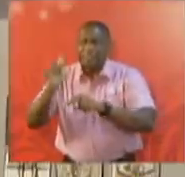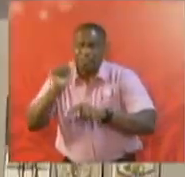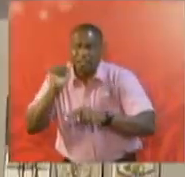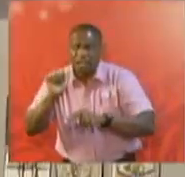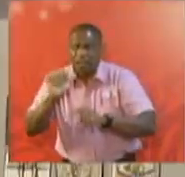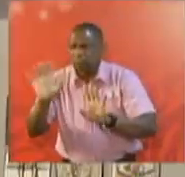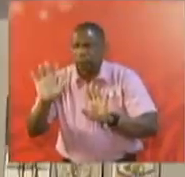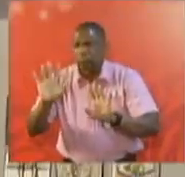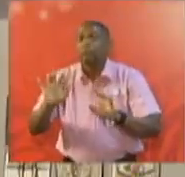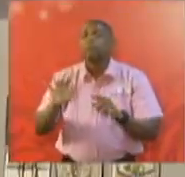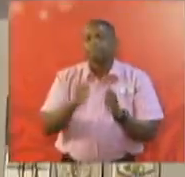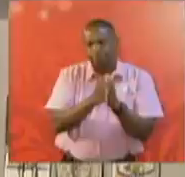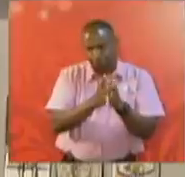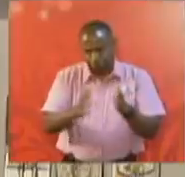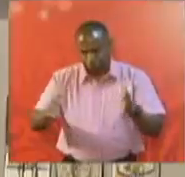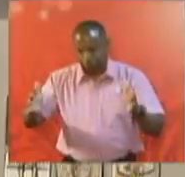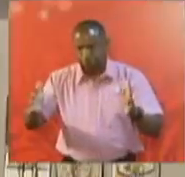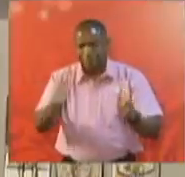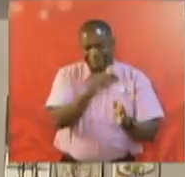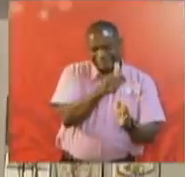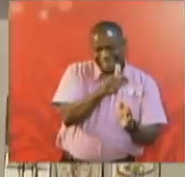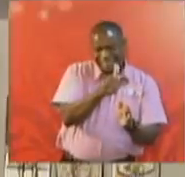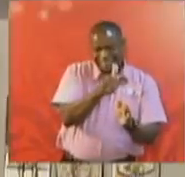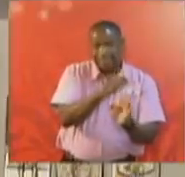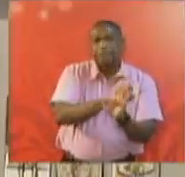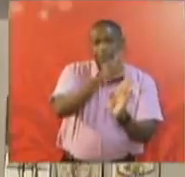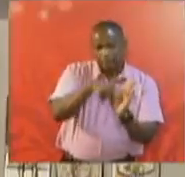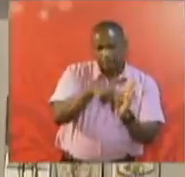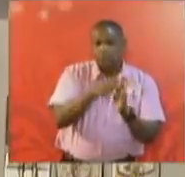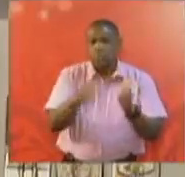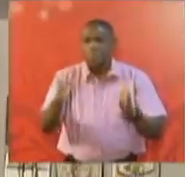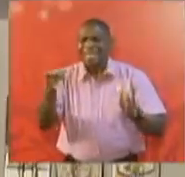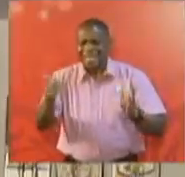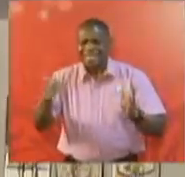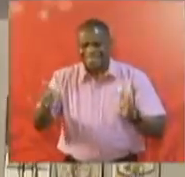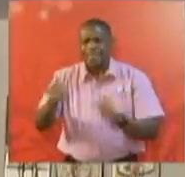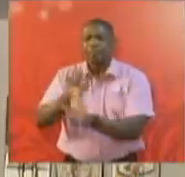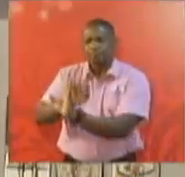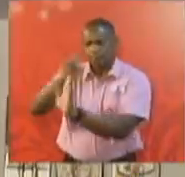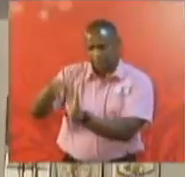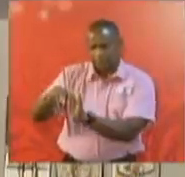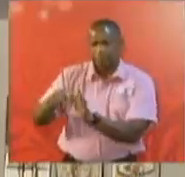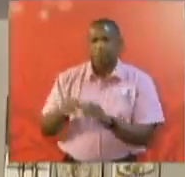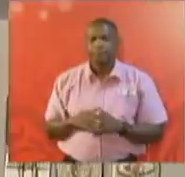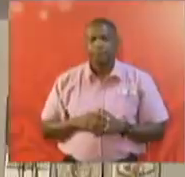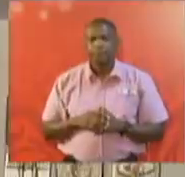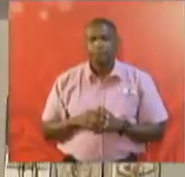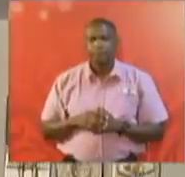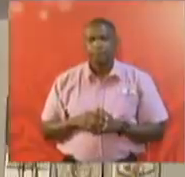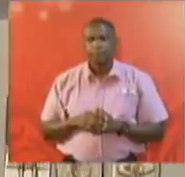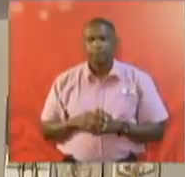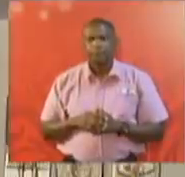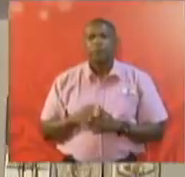These 88 individuals will now be processed individually. The clinical status will be assessed, and they will